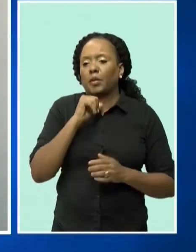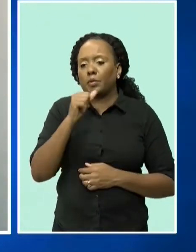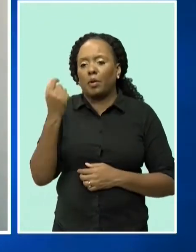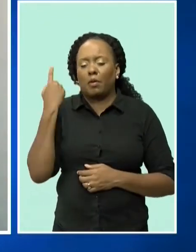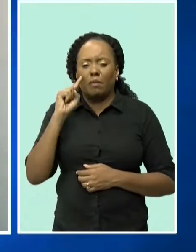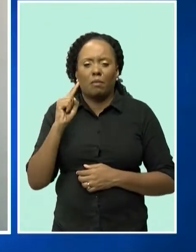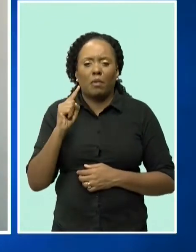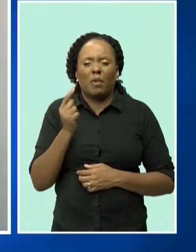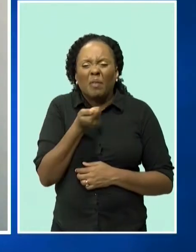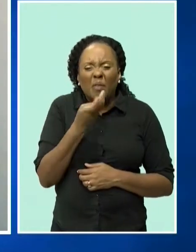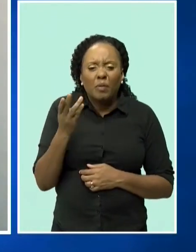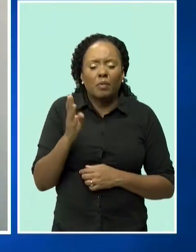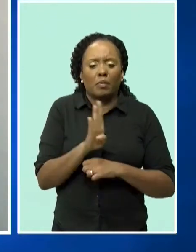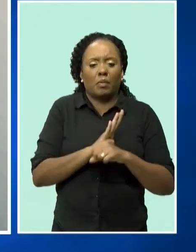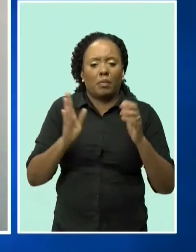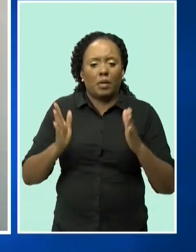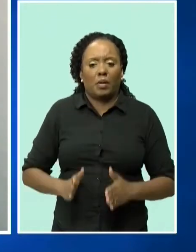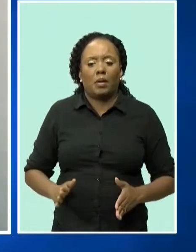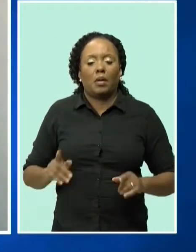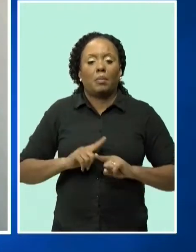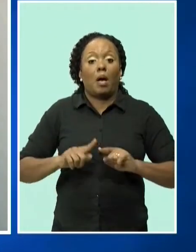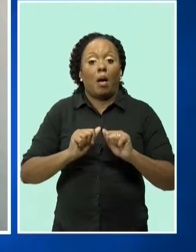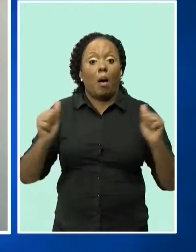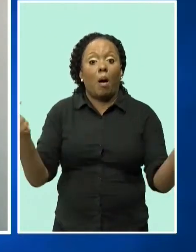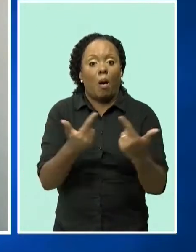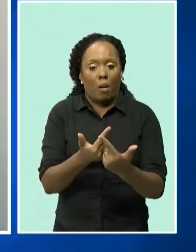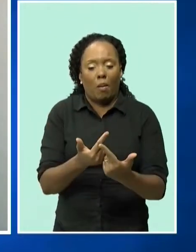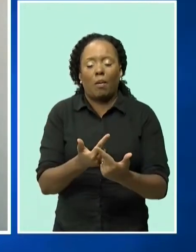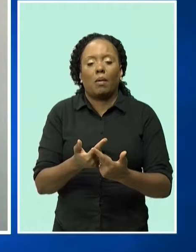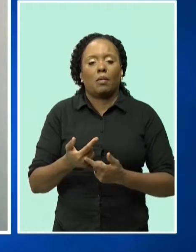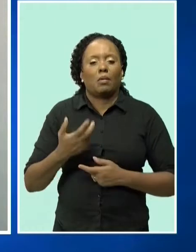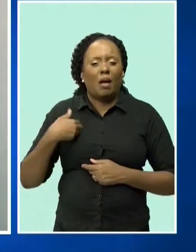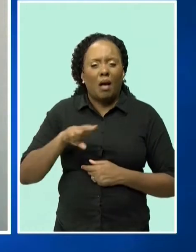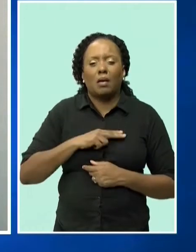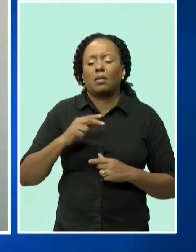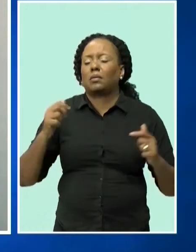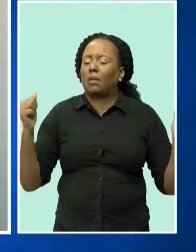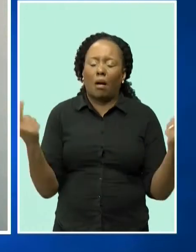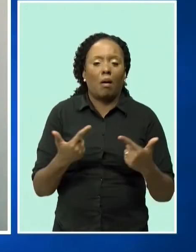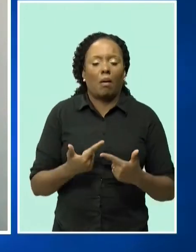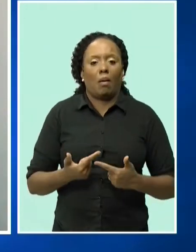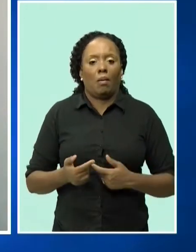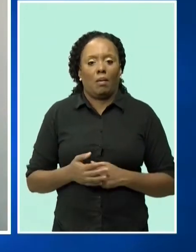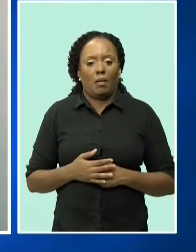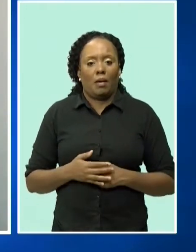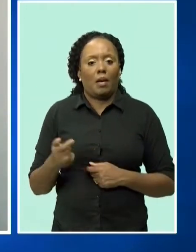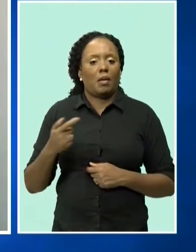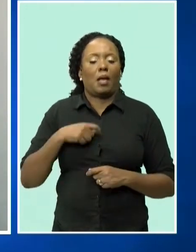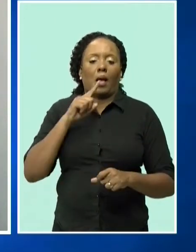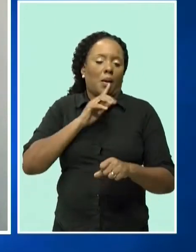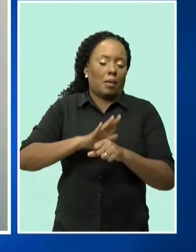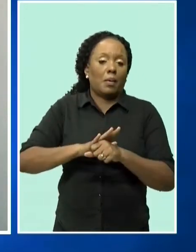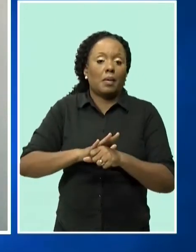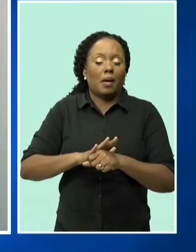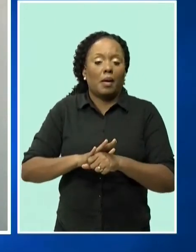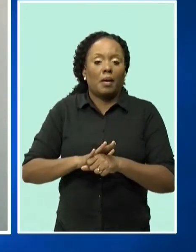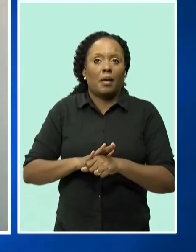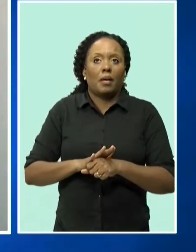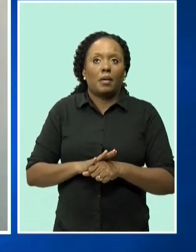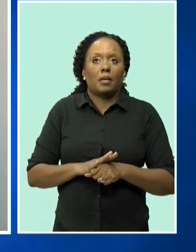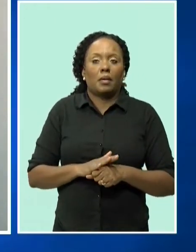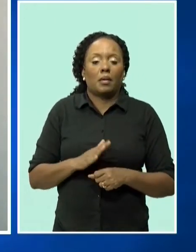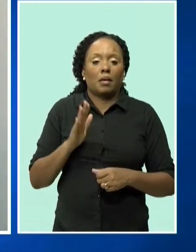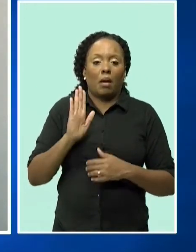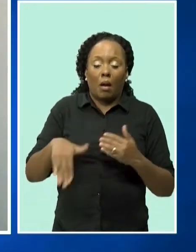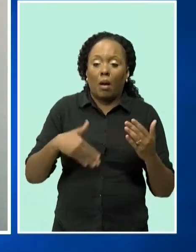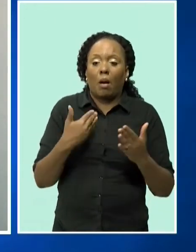but all Barbadians bear that responsibility. And therefore, I give you the assurance that each and every